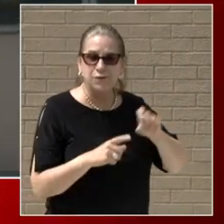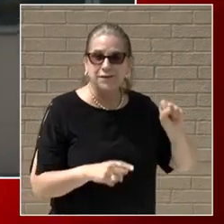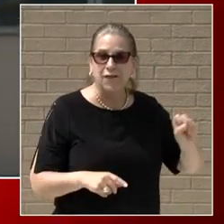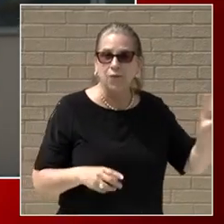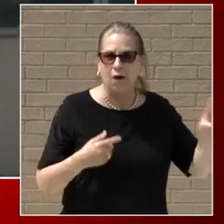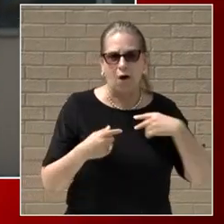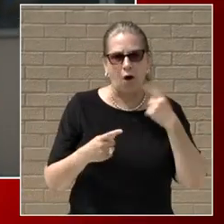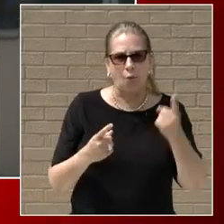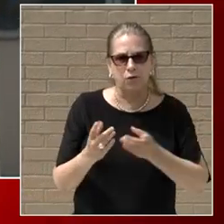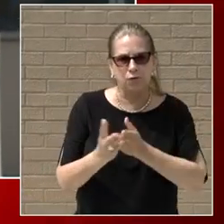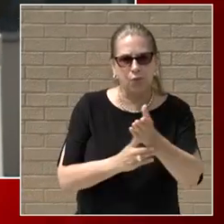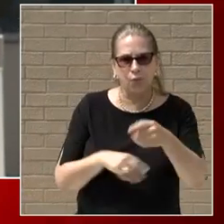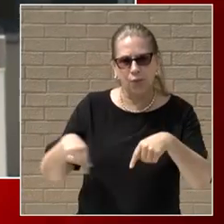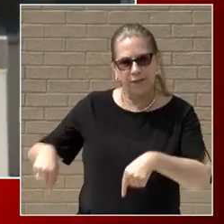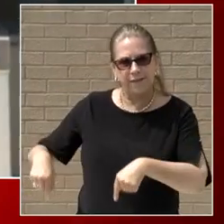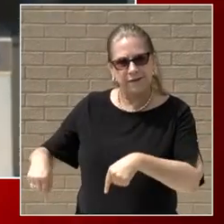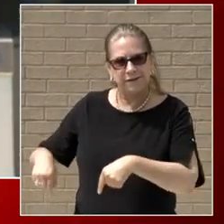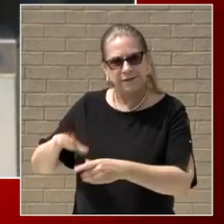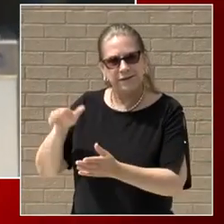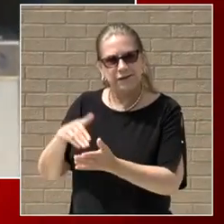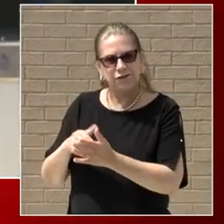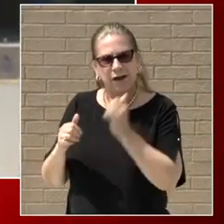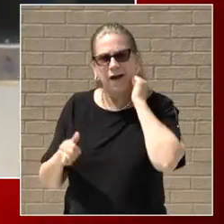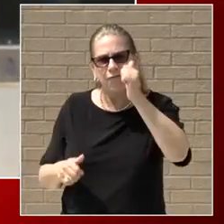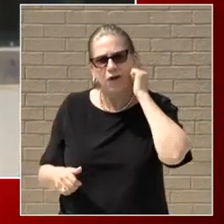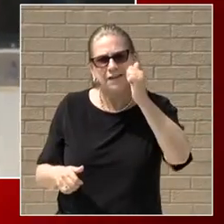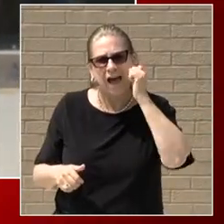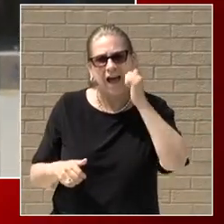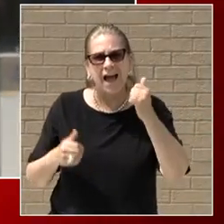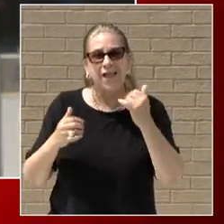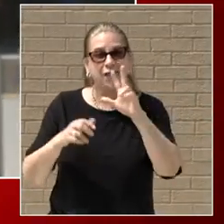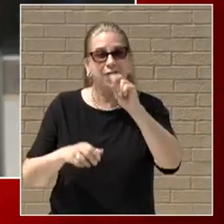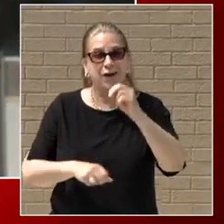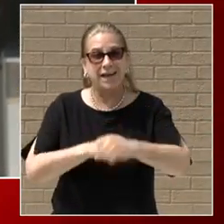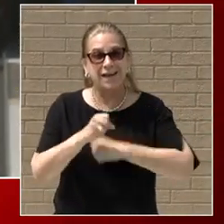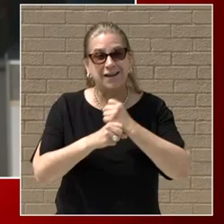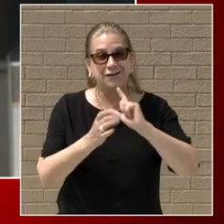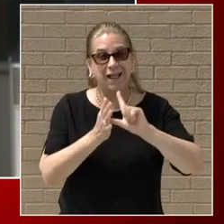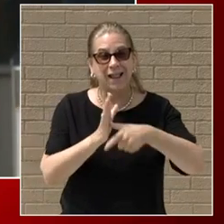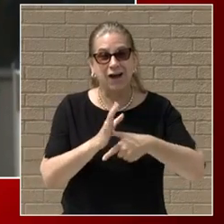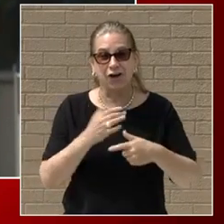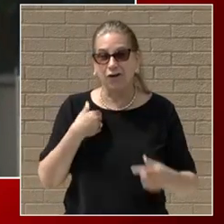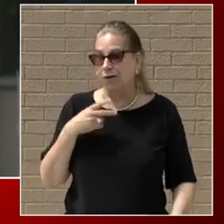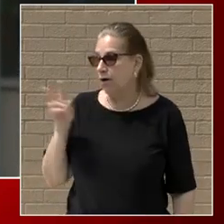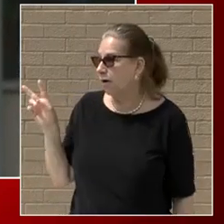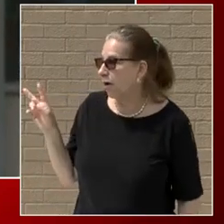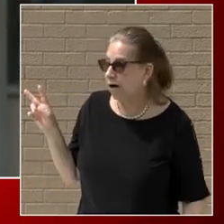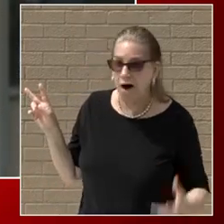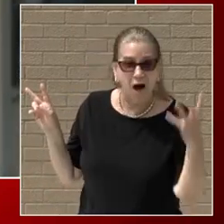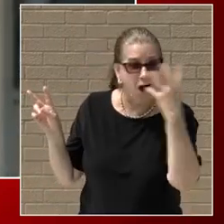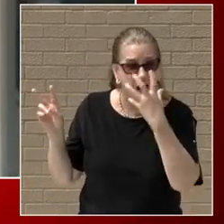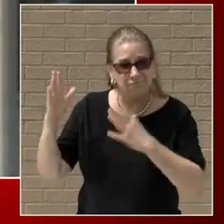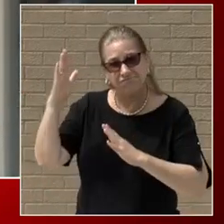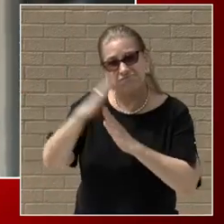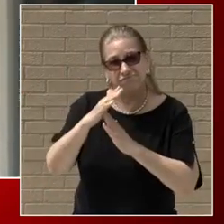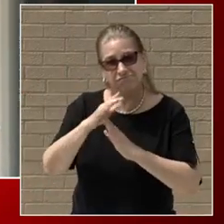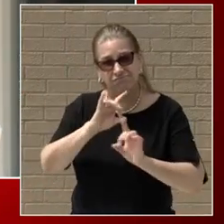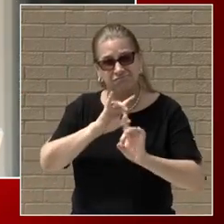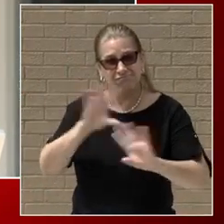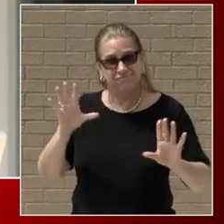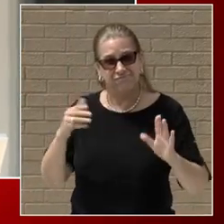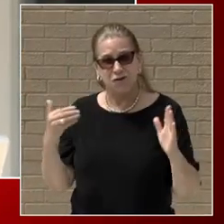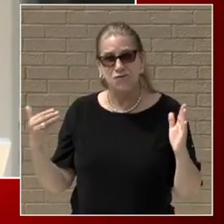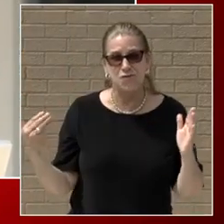And almost 3 decades later, we now have a state-of-the-art recreational center. When I say Woody, you say Ward.